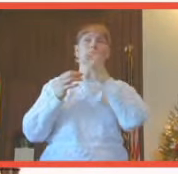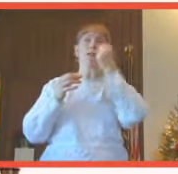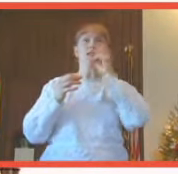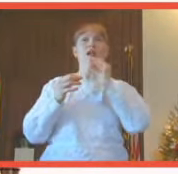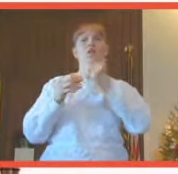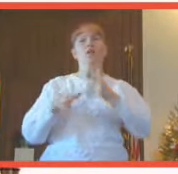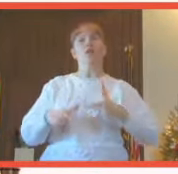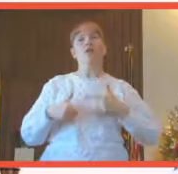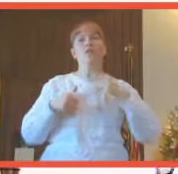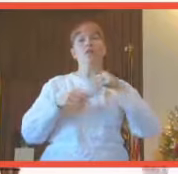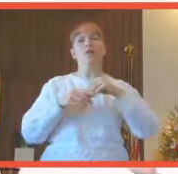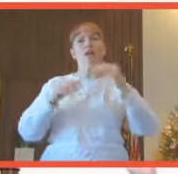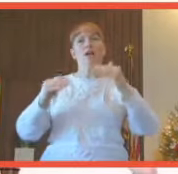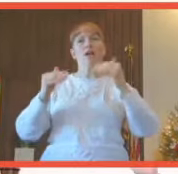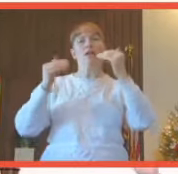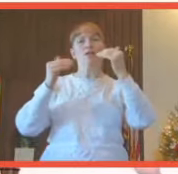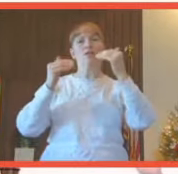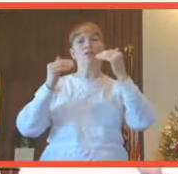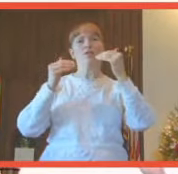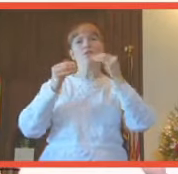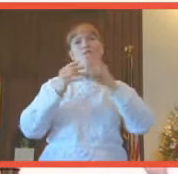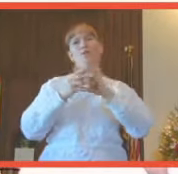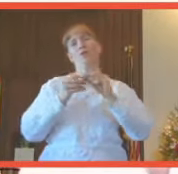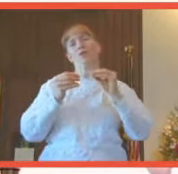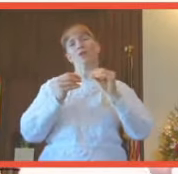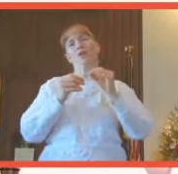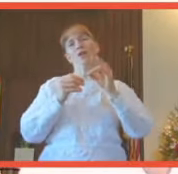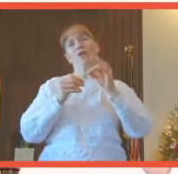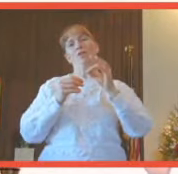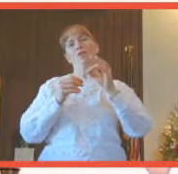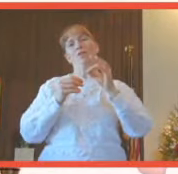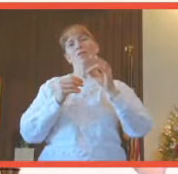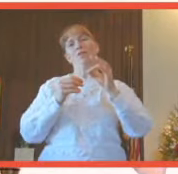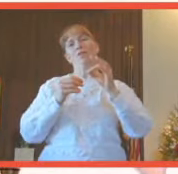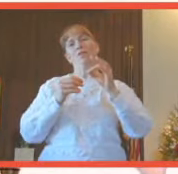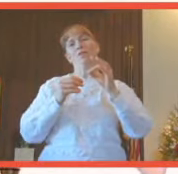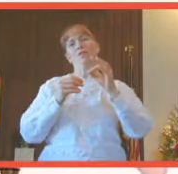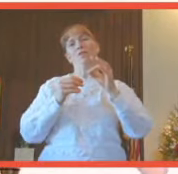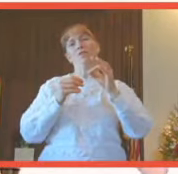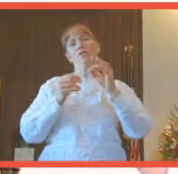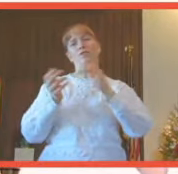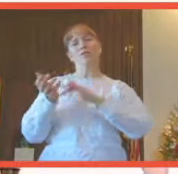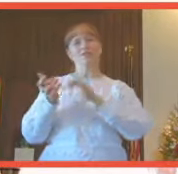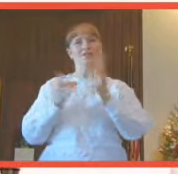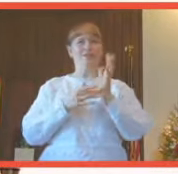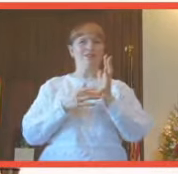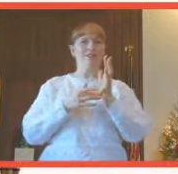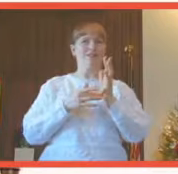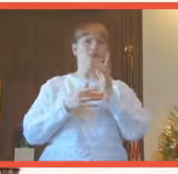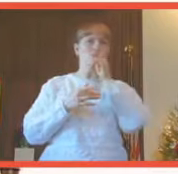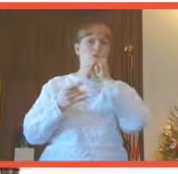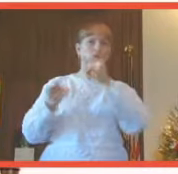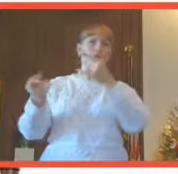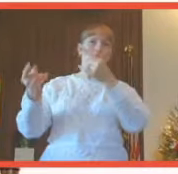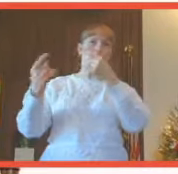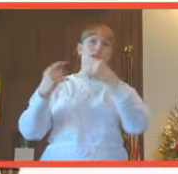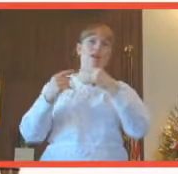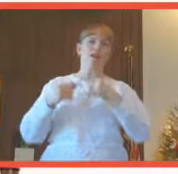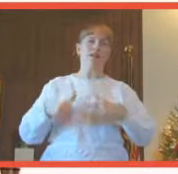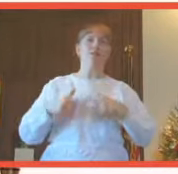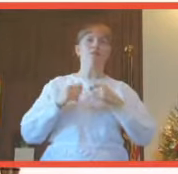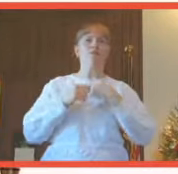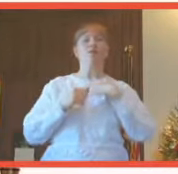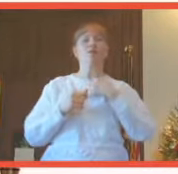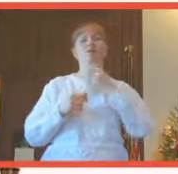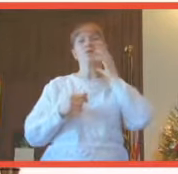life within the higher narrative of Jesus Christ, who came to be with us,